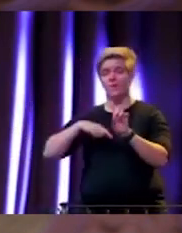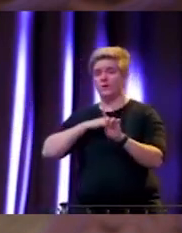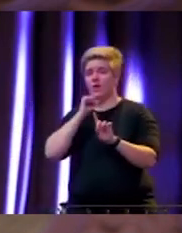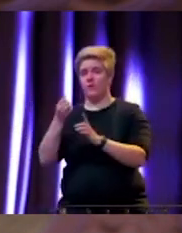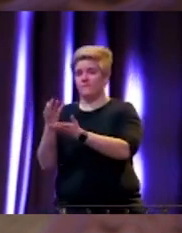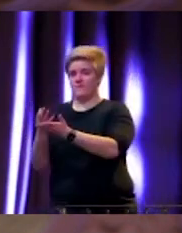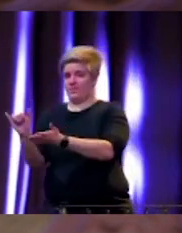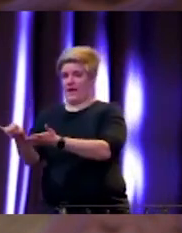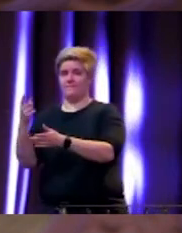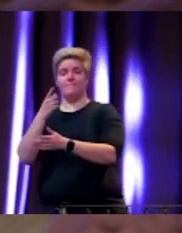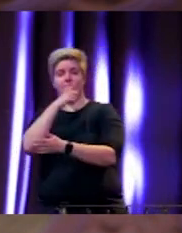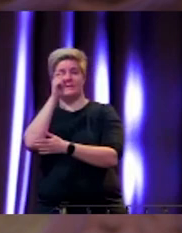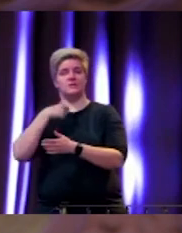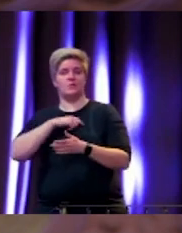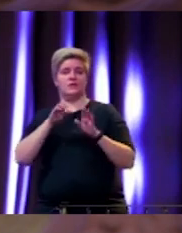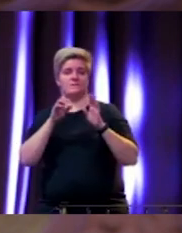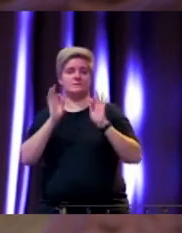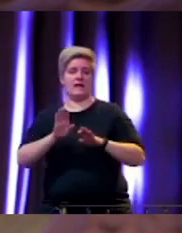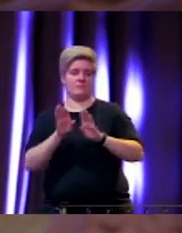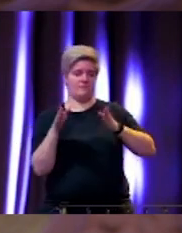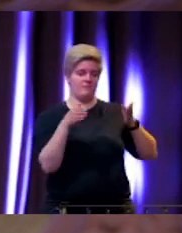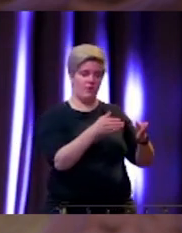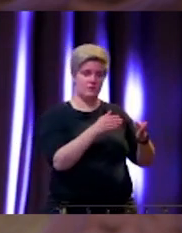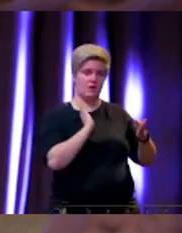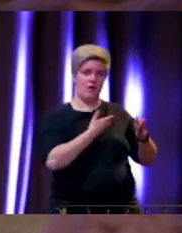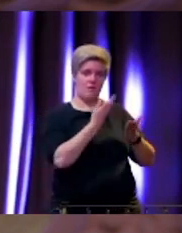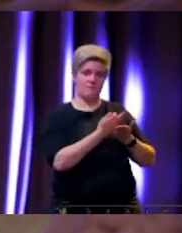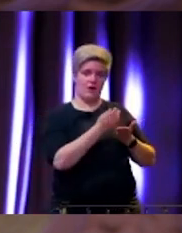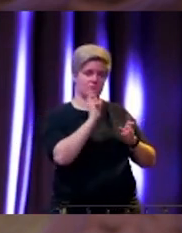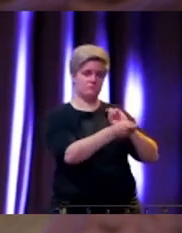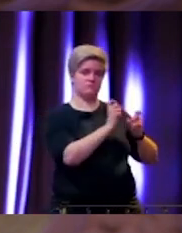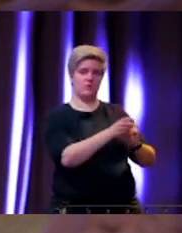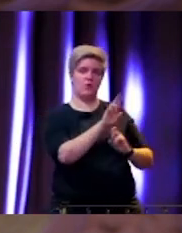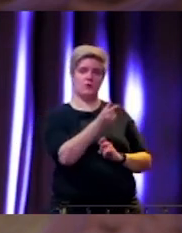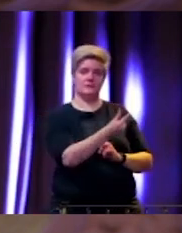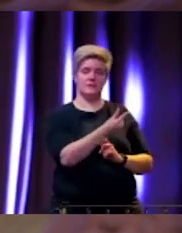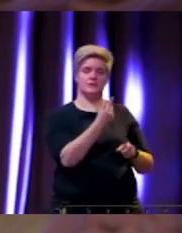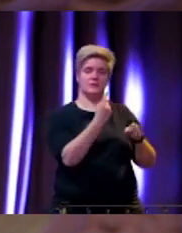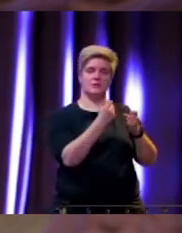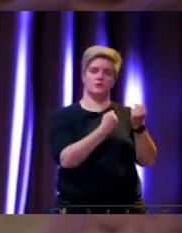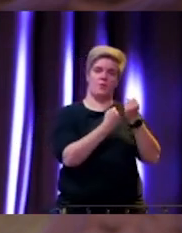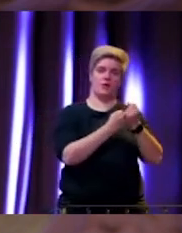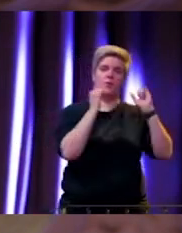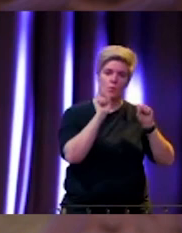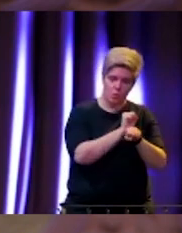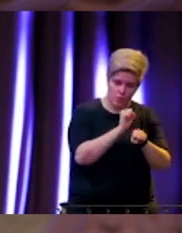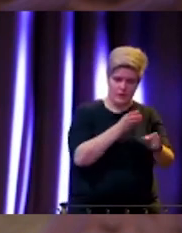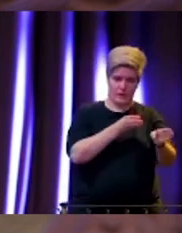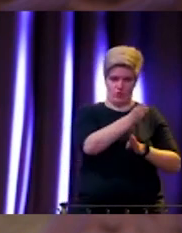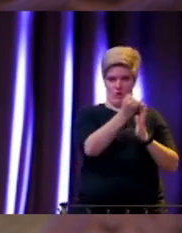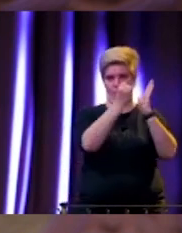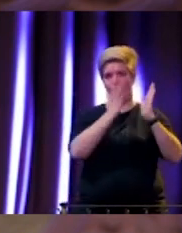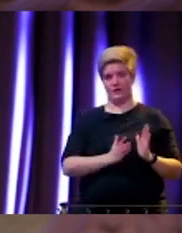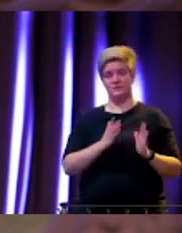funds to organizations that are supporting working career artists, because we just believe that they are a population that